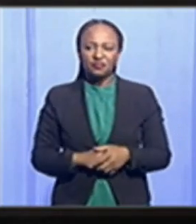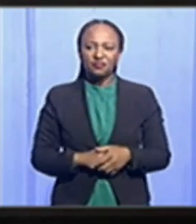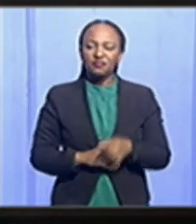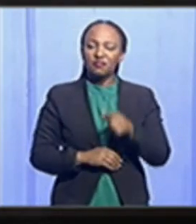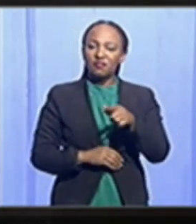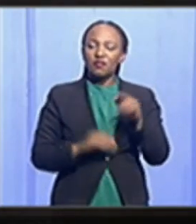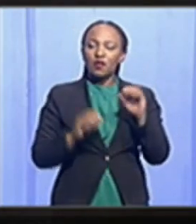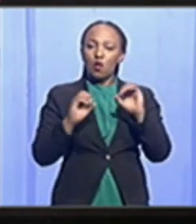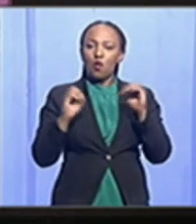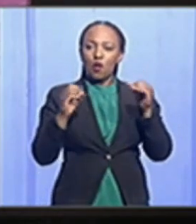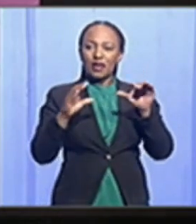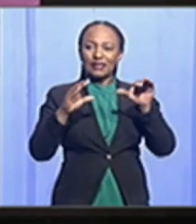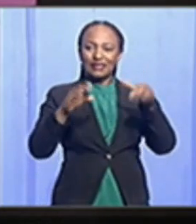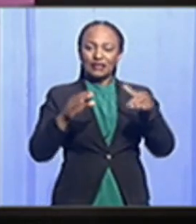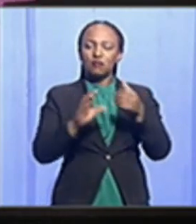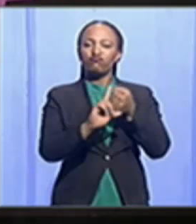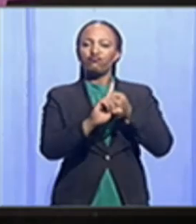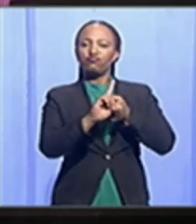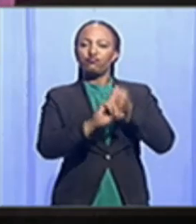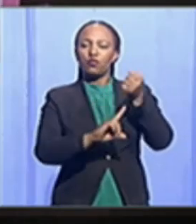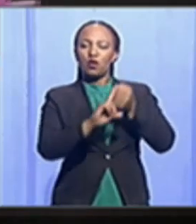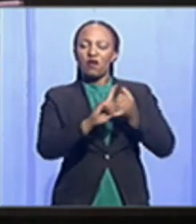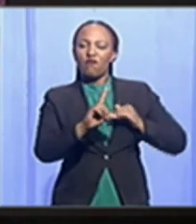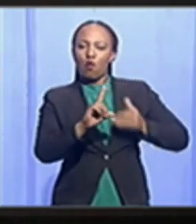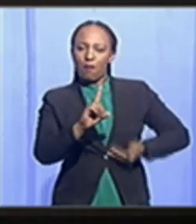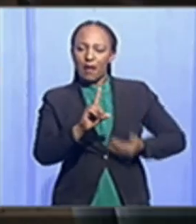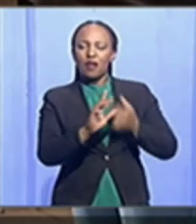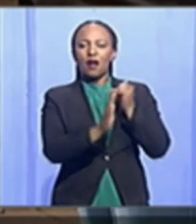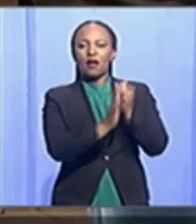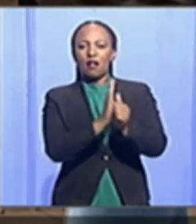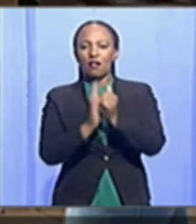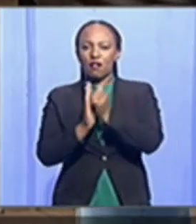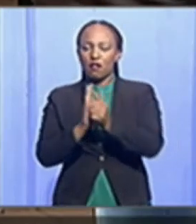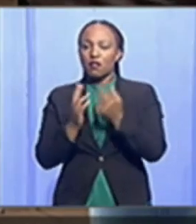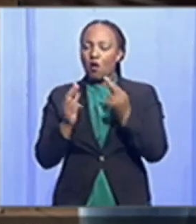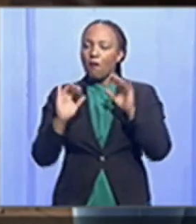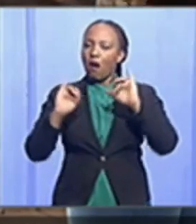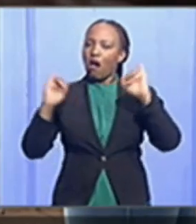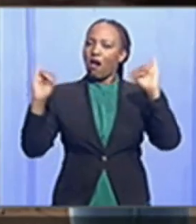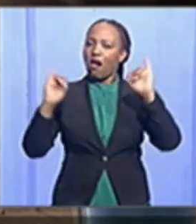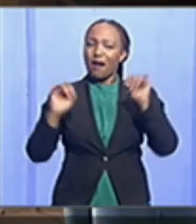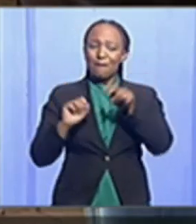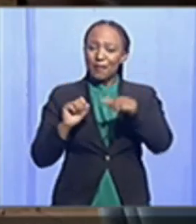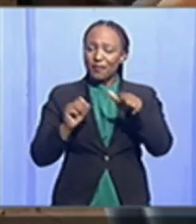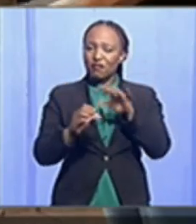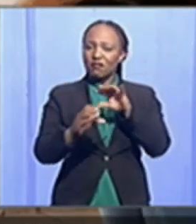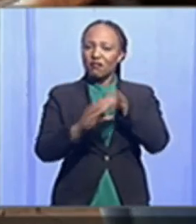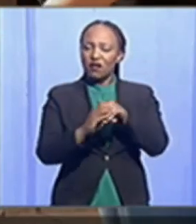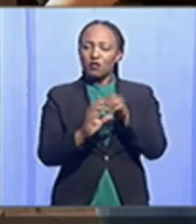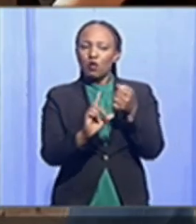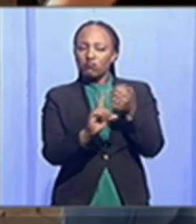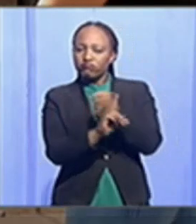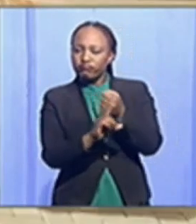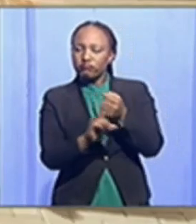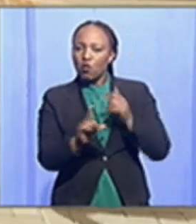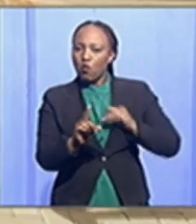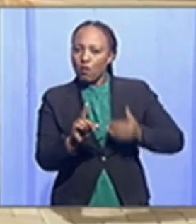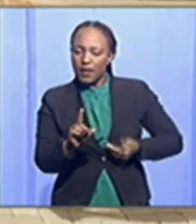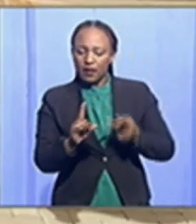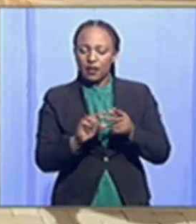tshotlakako ya bong mo Kimberley o tshepa gore molao o tla gagamadiwa go batho bao ba bonwang molato wa go sotlaka ka basadi le bana.